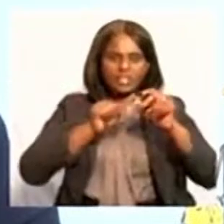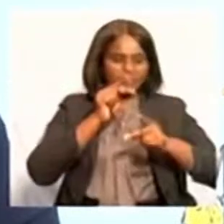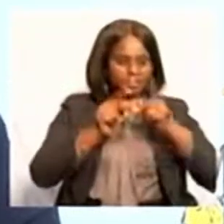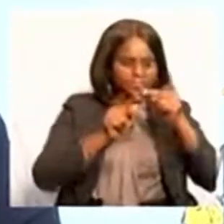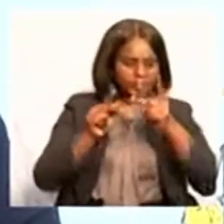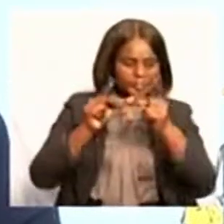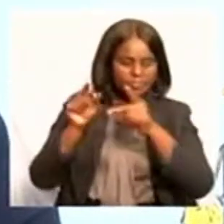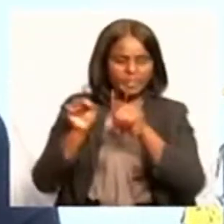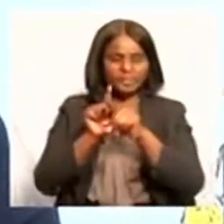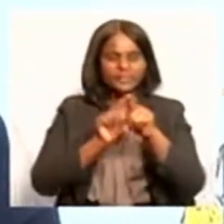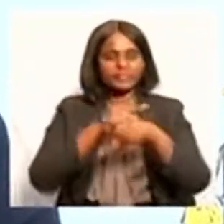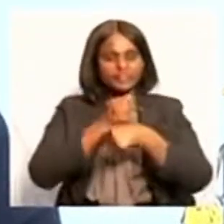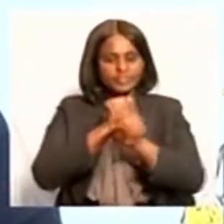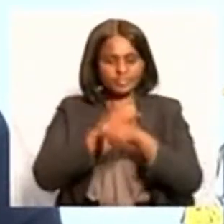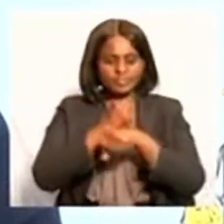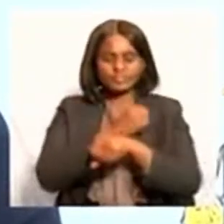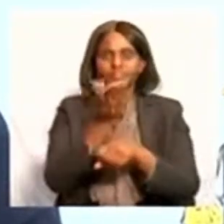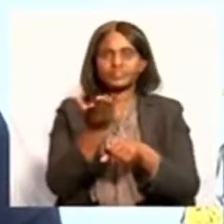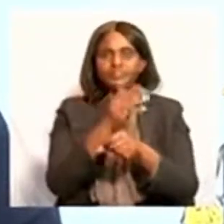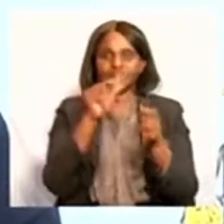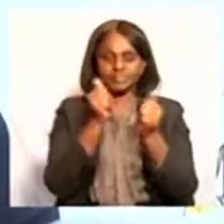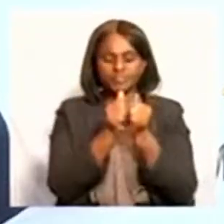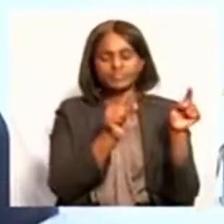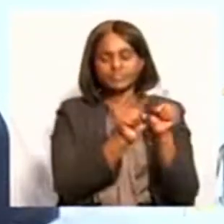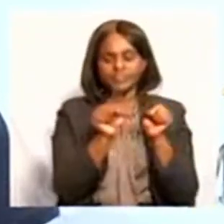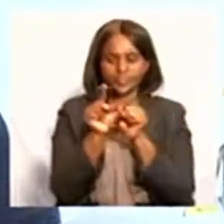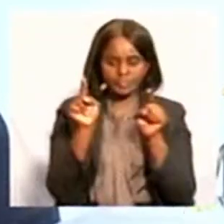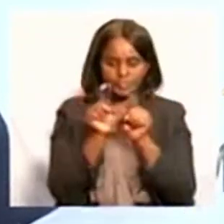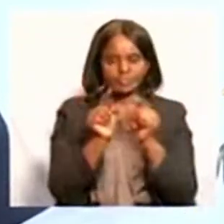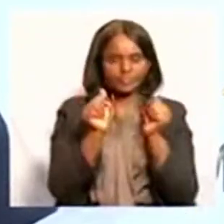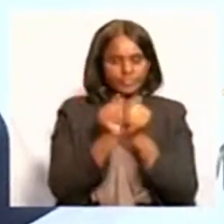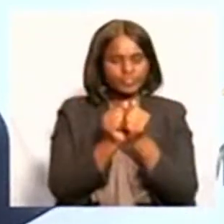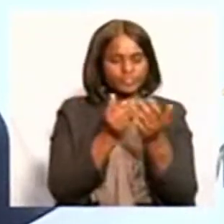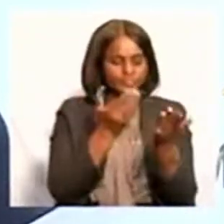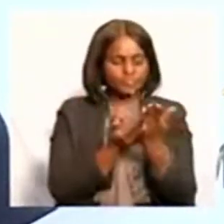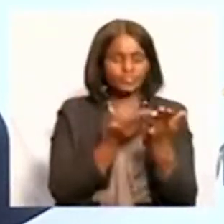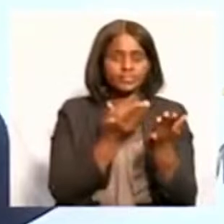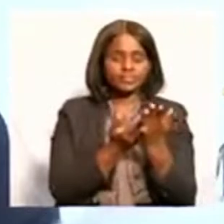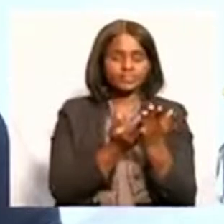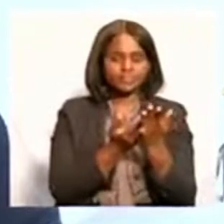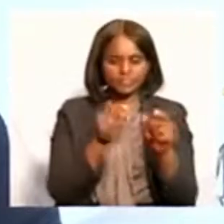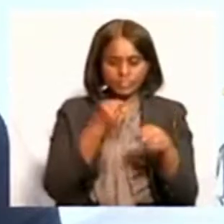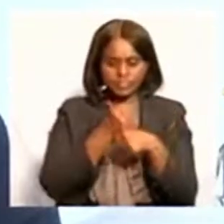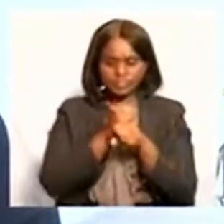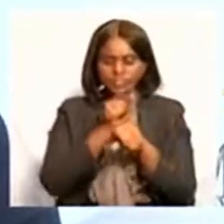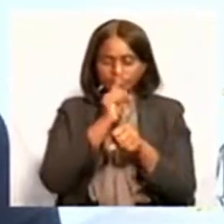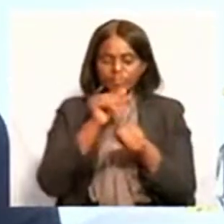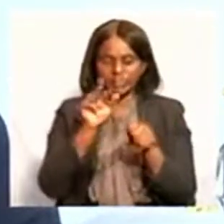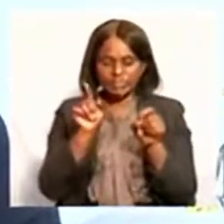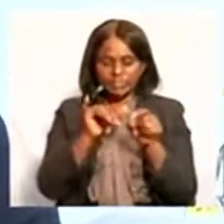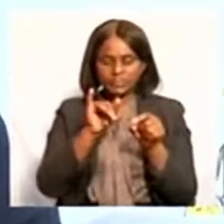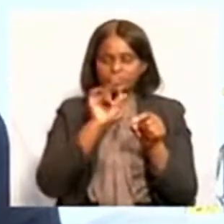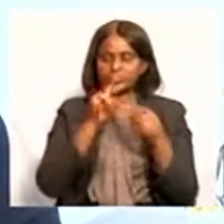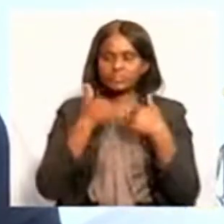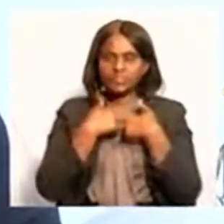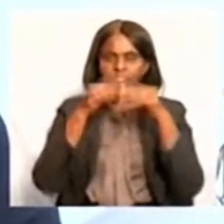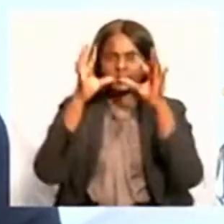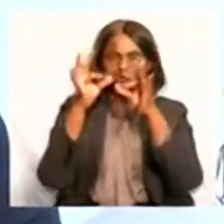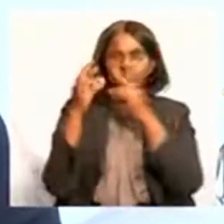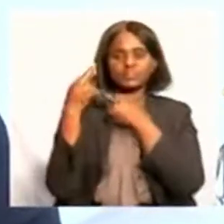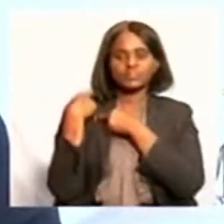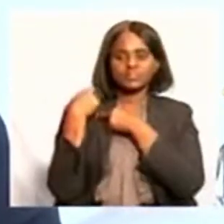by digitizing them. Then also in terms of ensuring that there's accountability